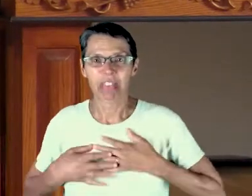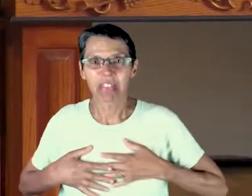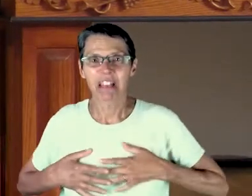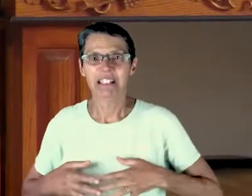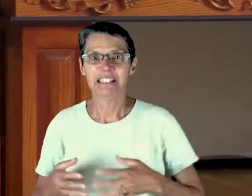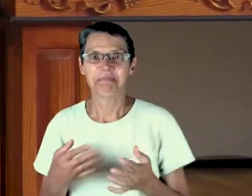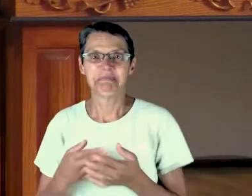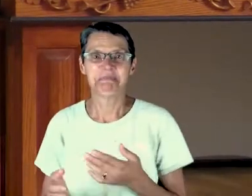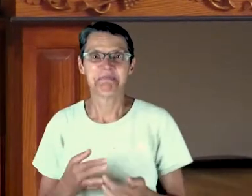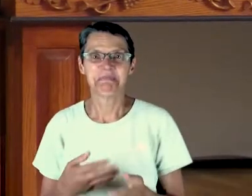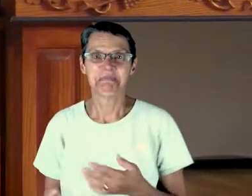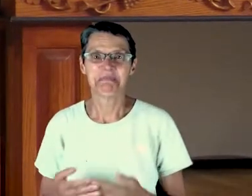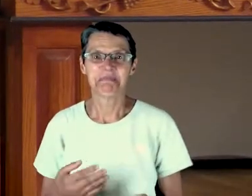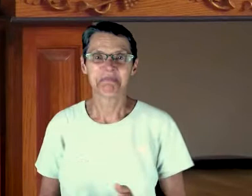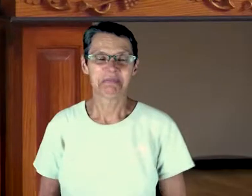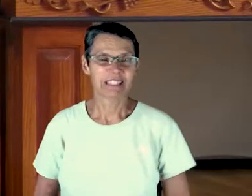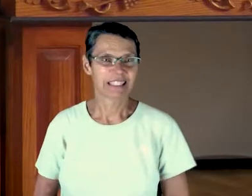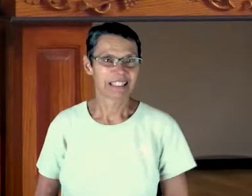on it.